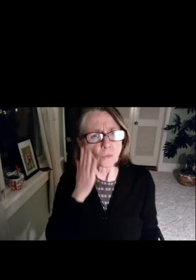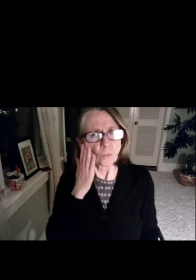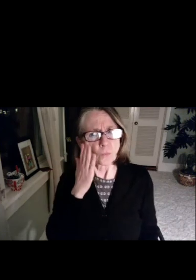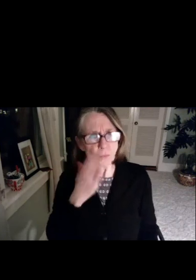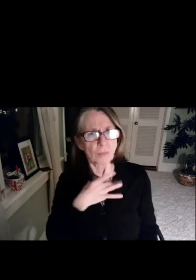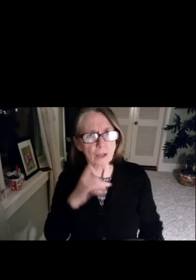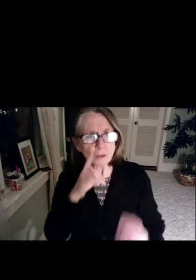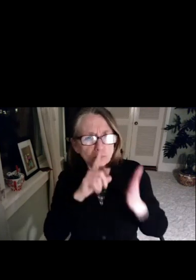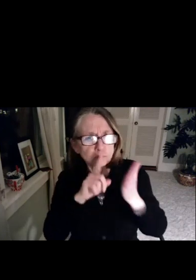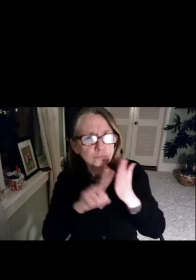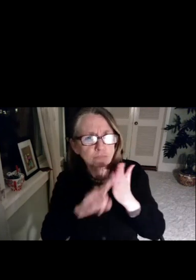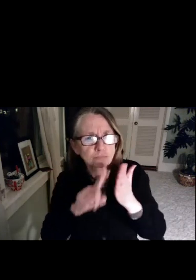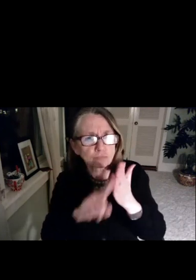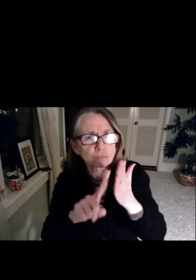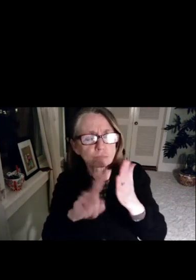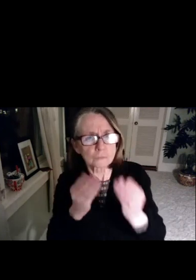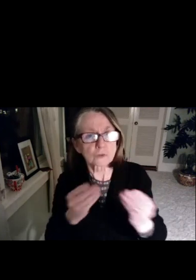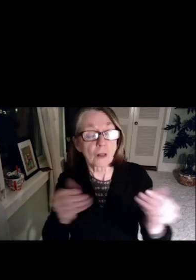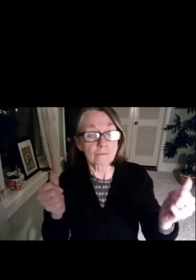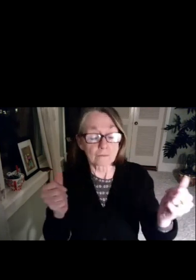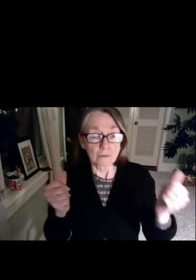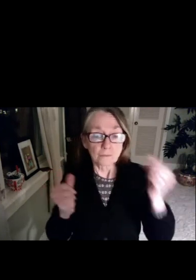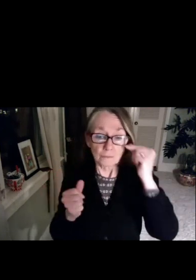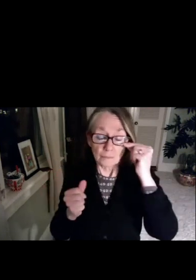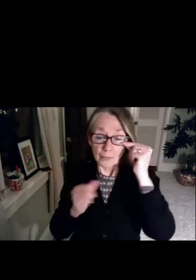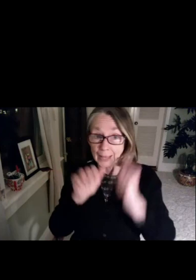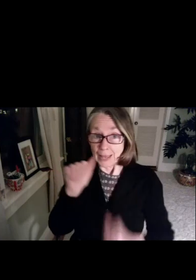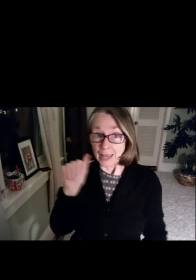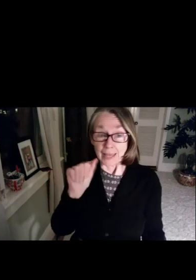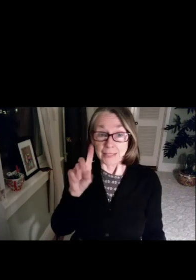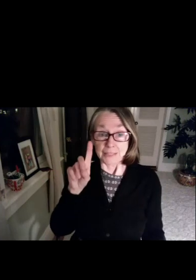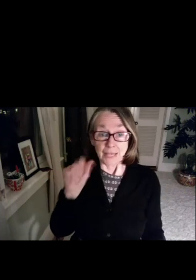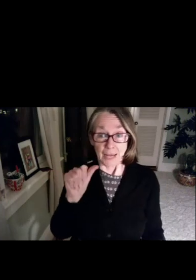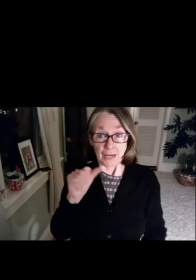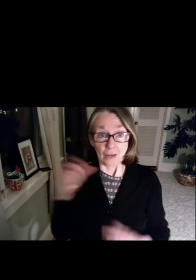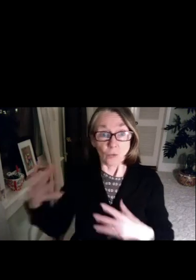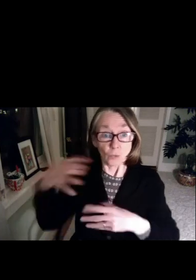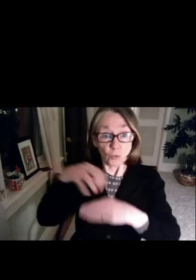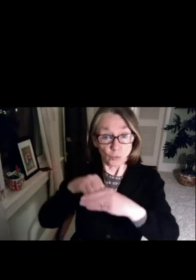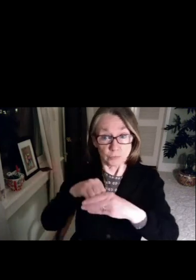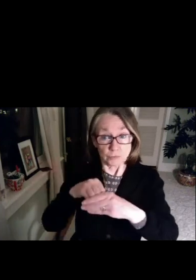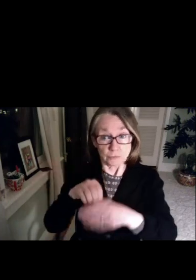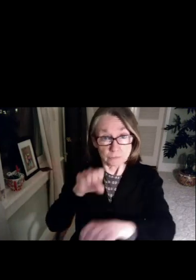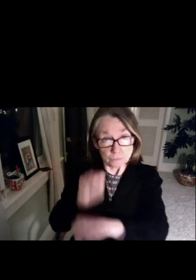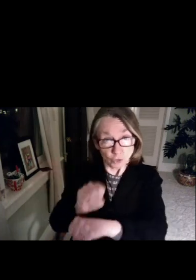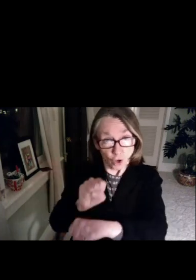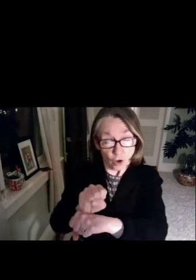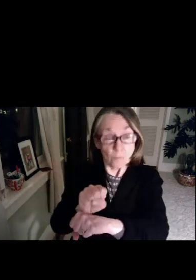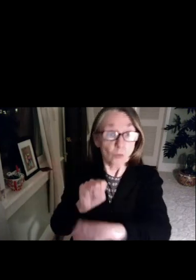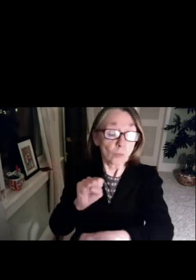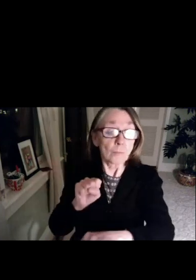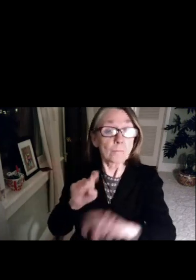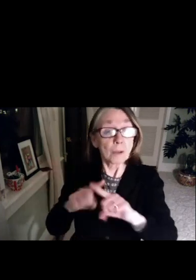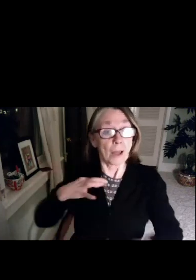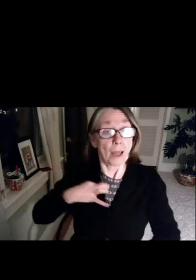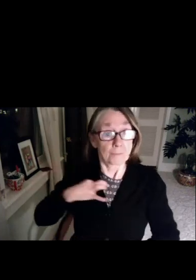into that. Yeah, as we said, the ADA covers not just somebody who's employed, but it also covers the